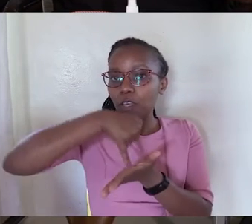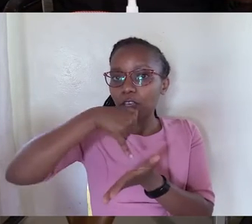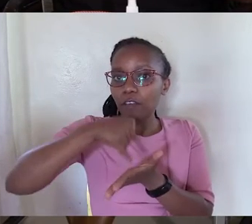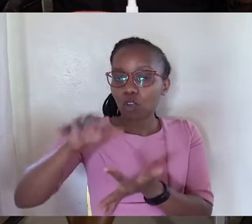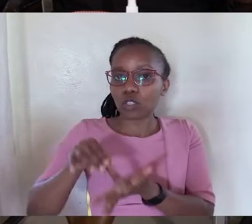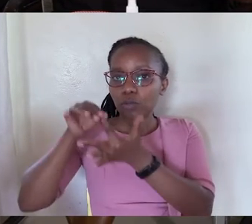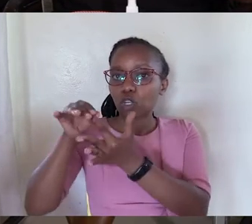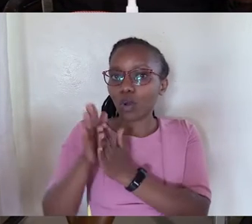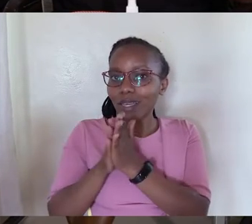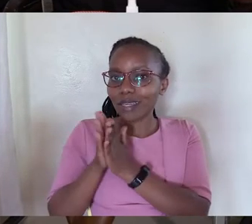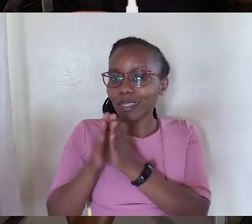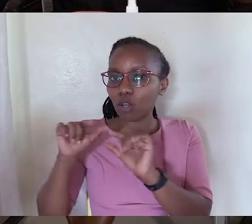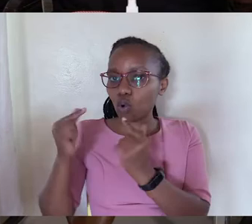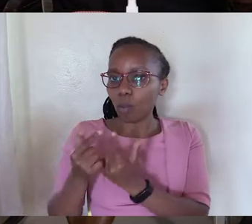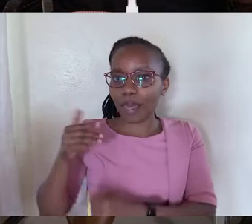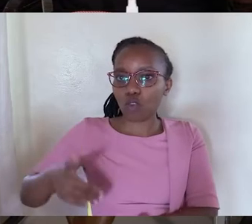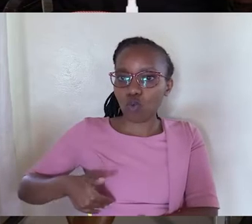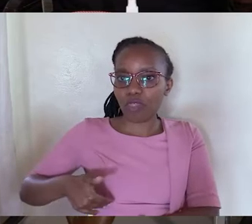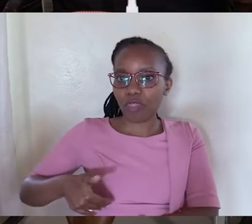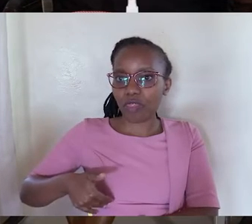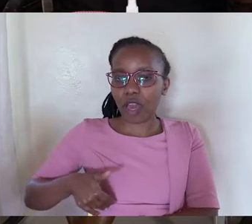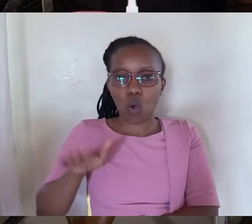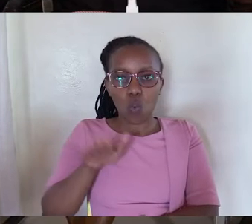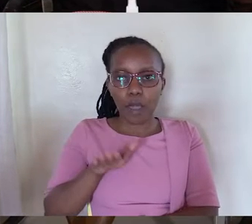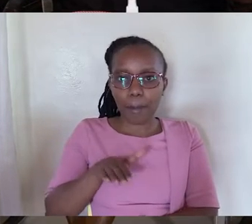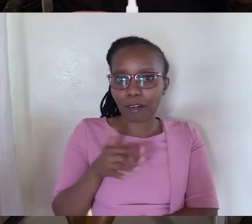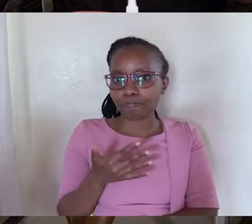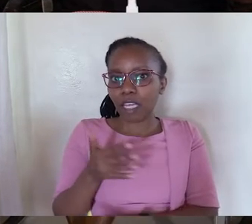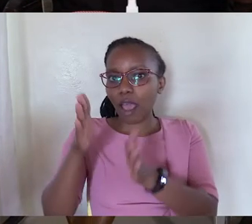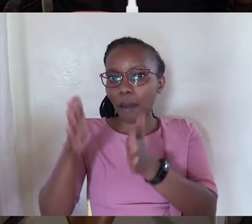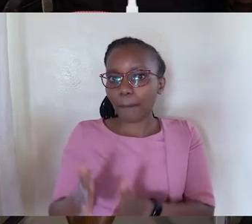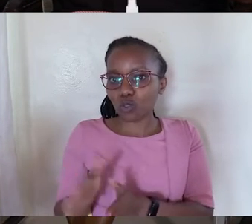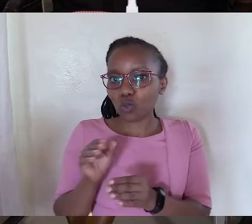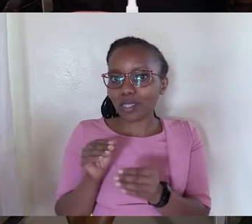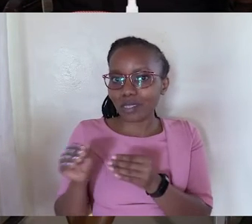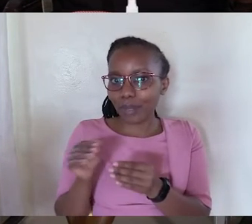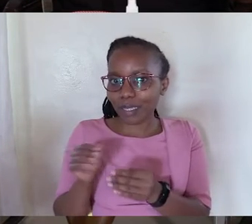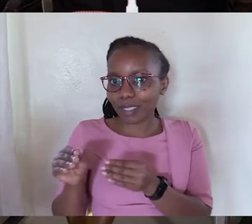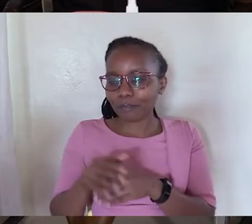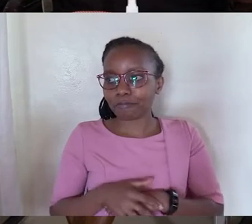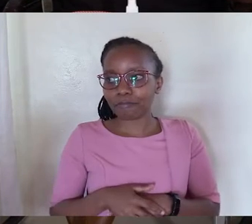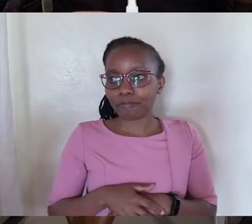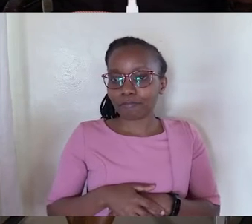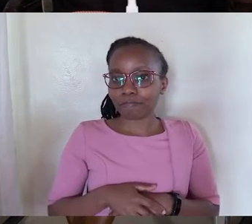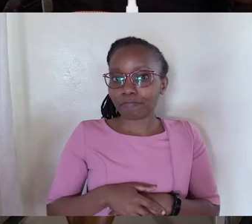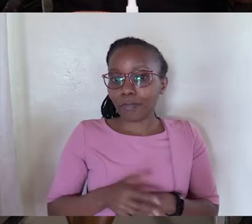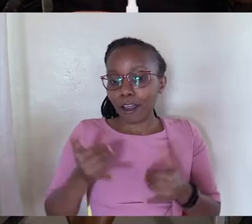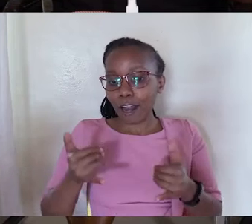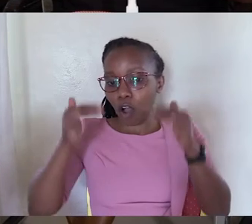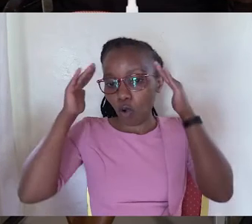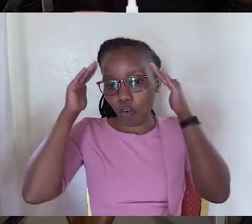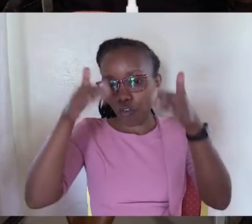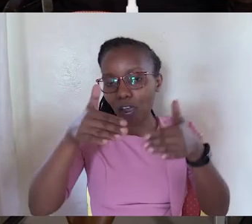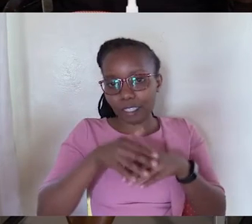special interest group, the youth, the women, and the people living disabilities. So our eye is gonna